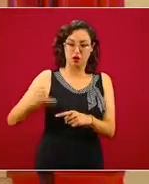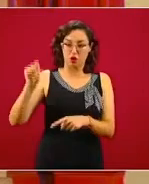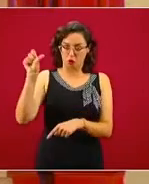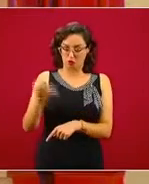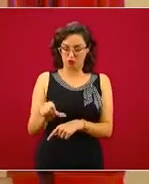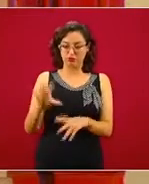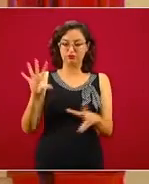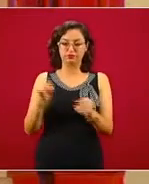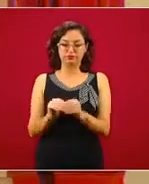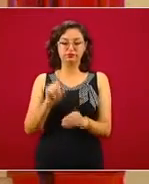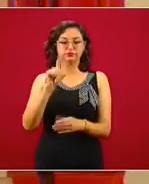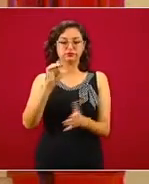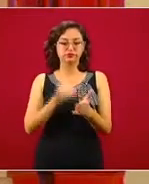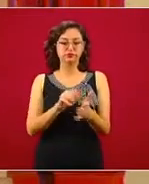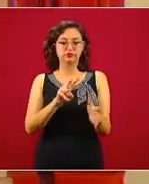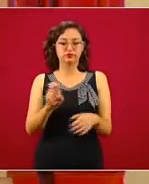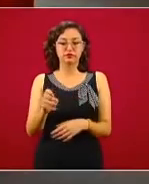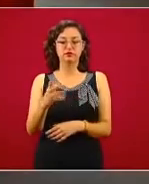We've had